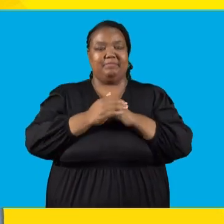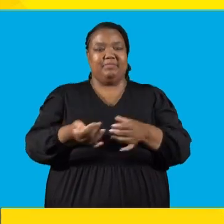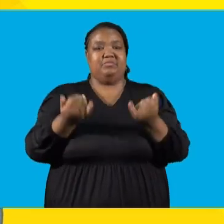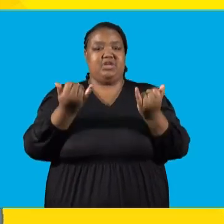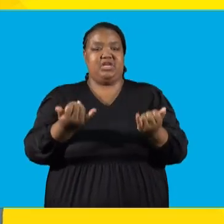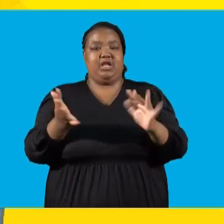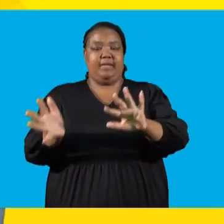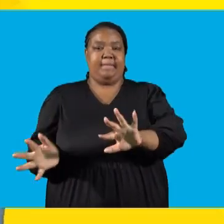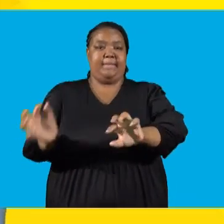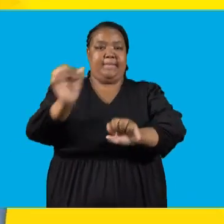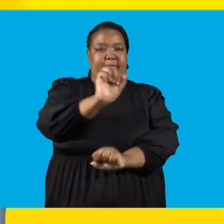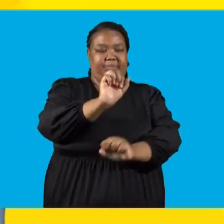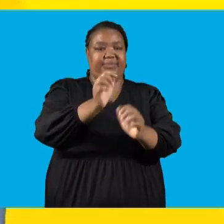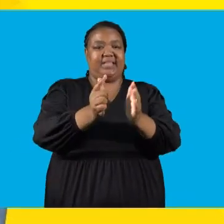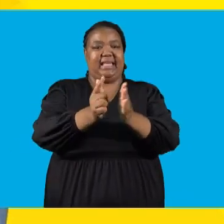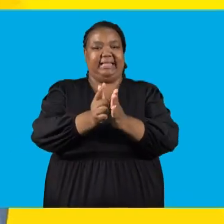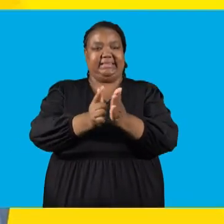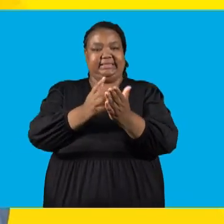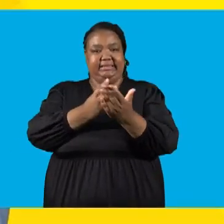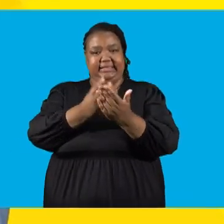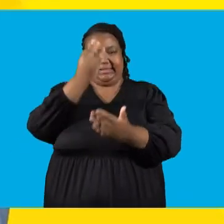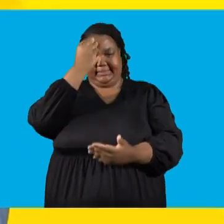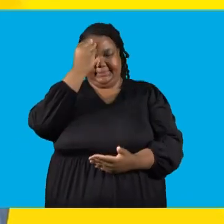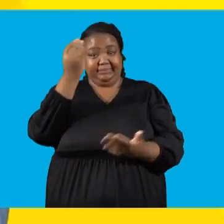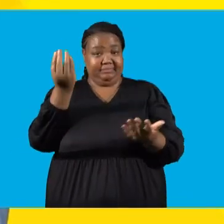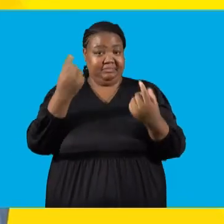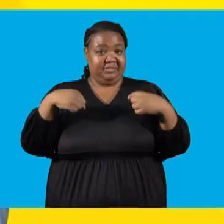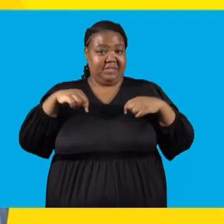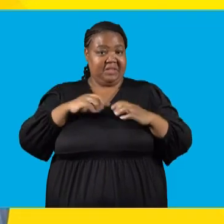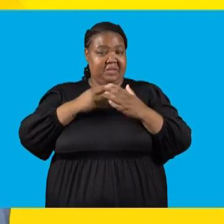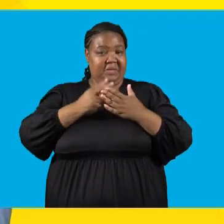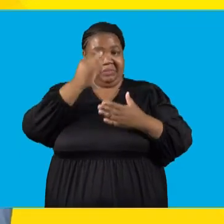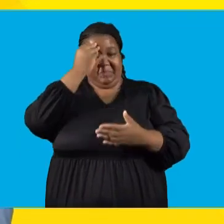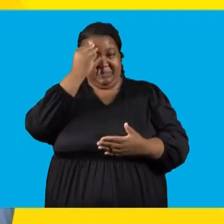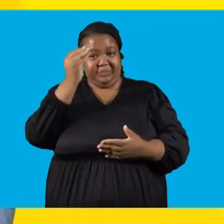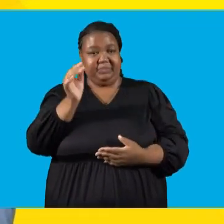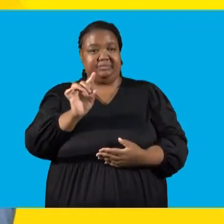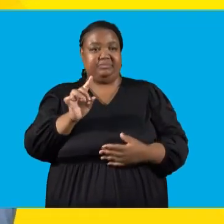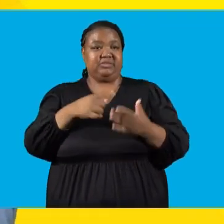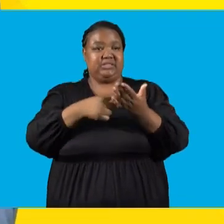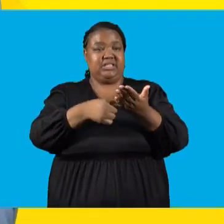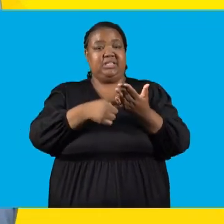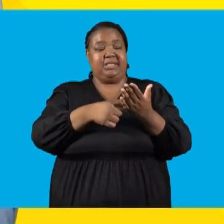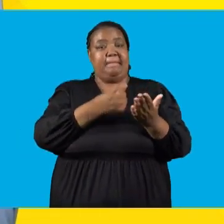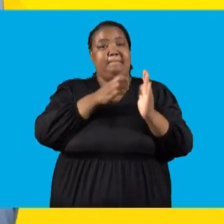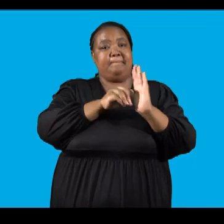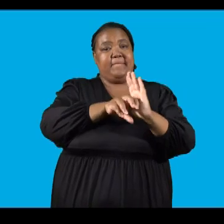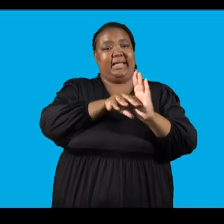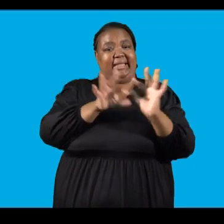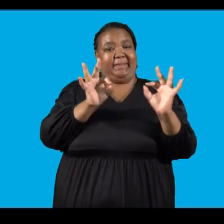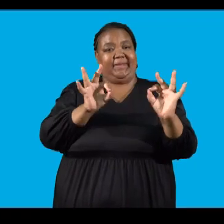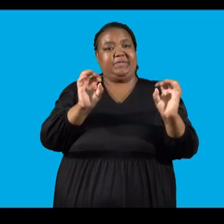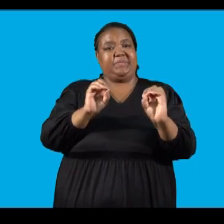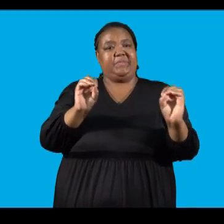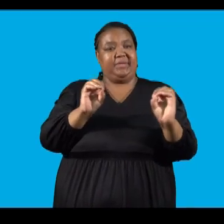Welcome back. We are now wrapping up our lesson. In our lesson, we were